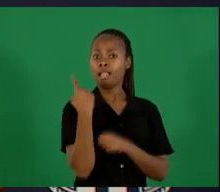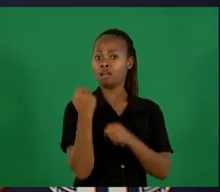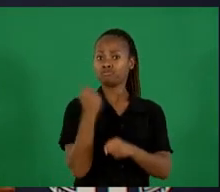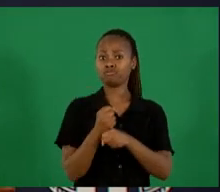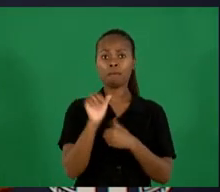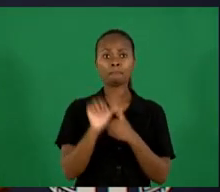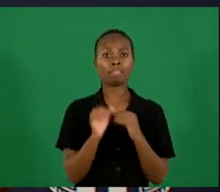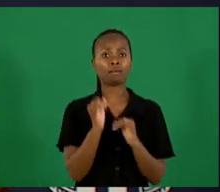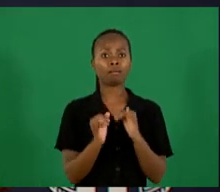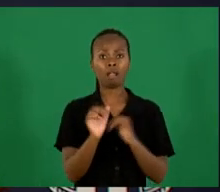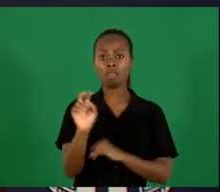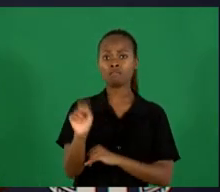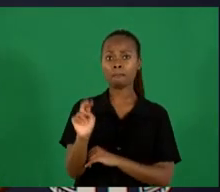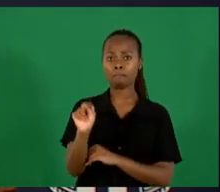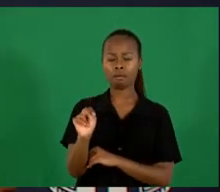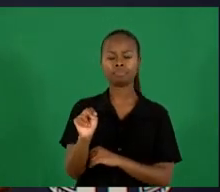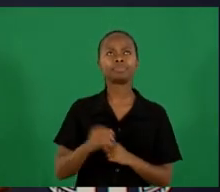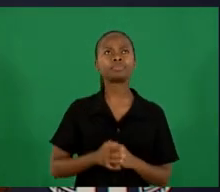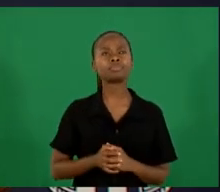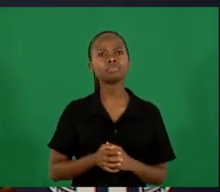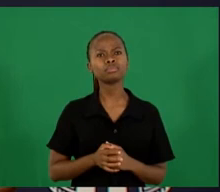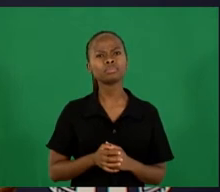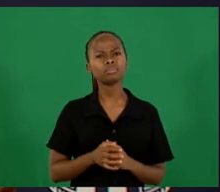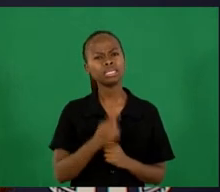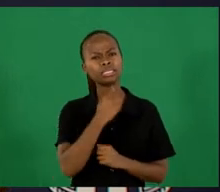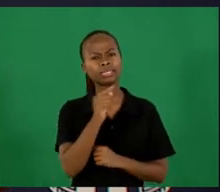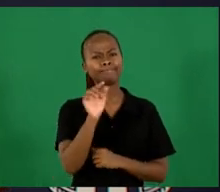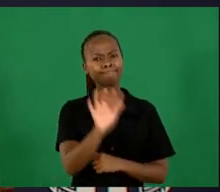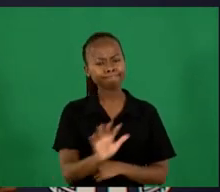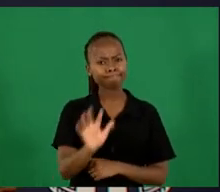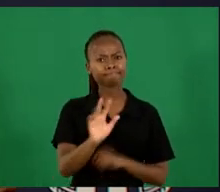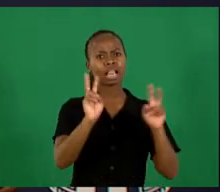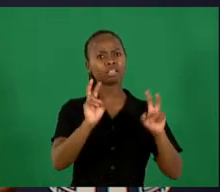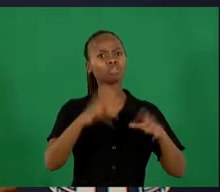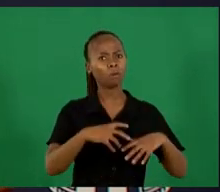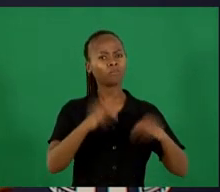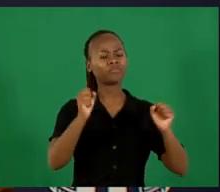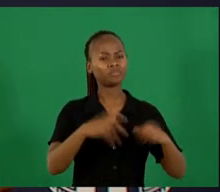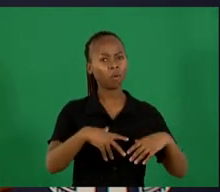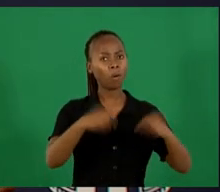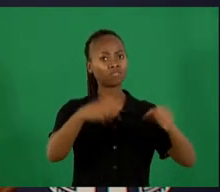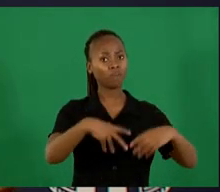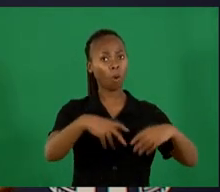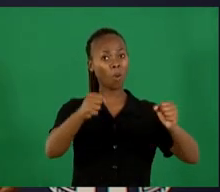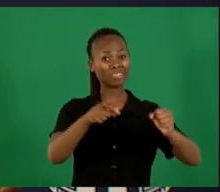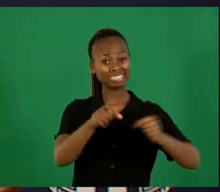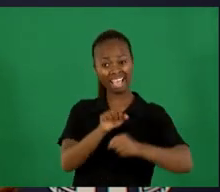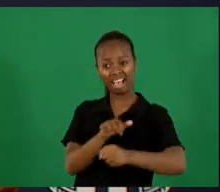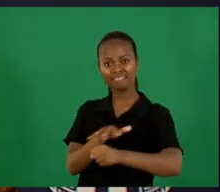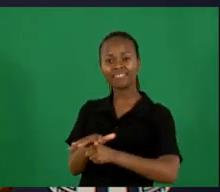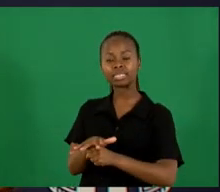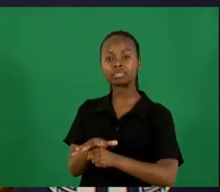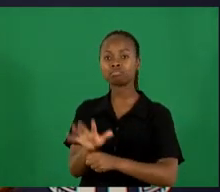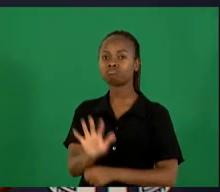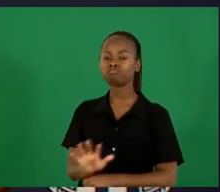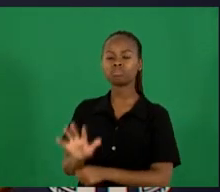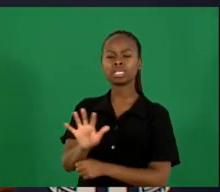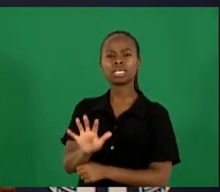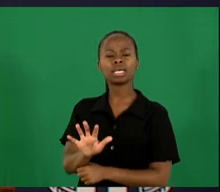November, we estimated that load shedding would have taken off 0.6%